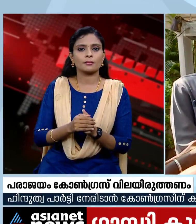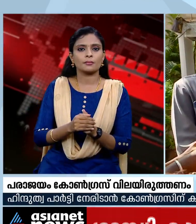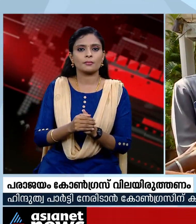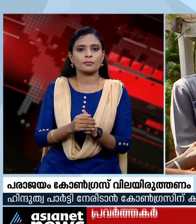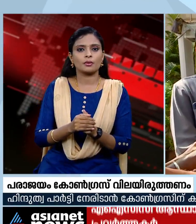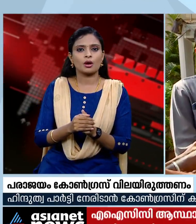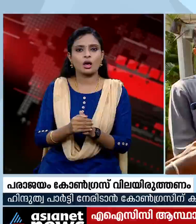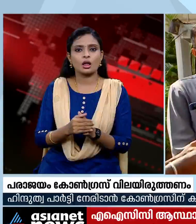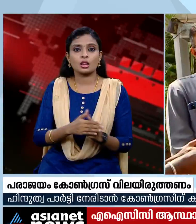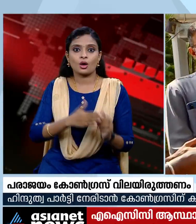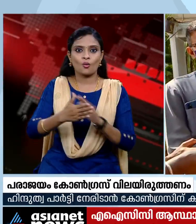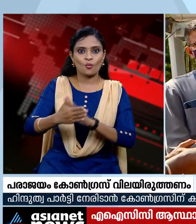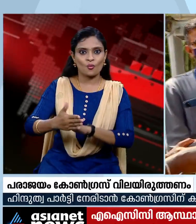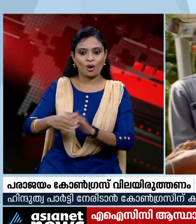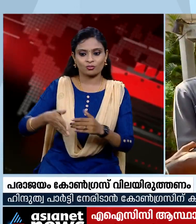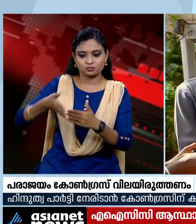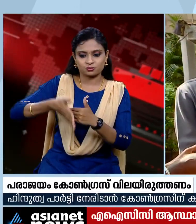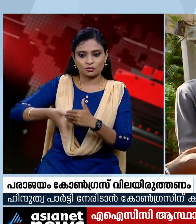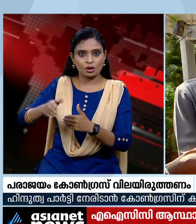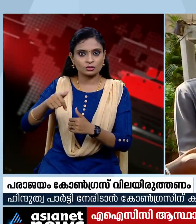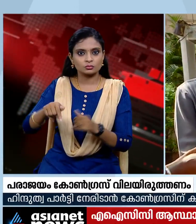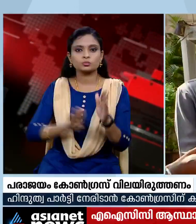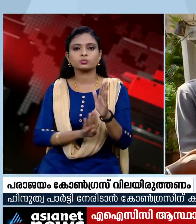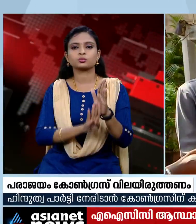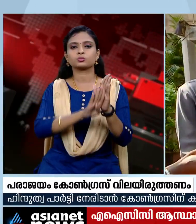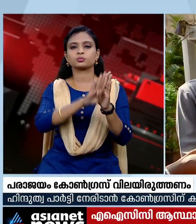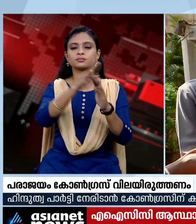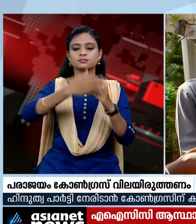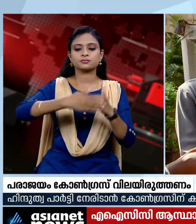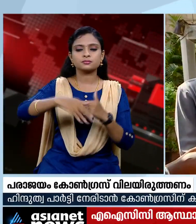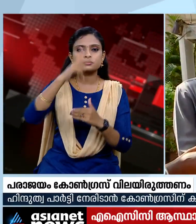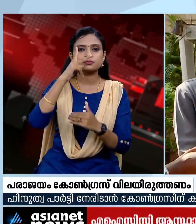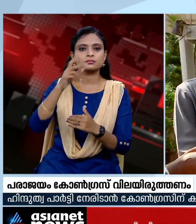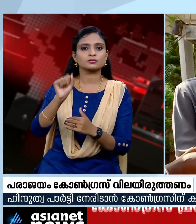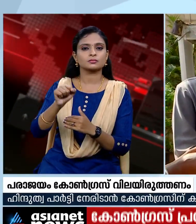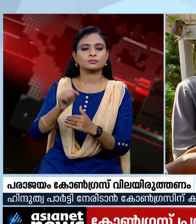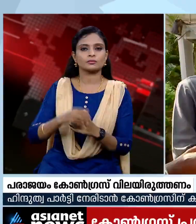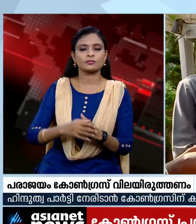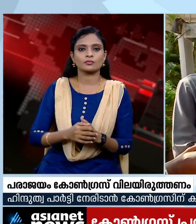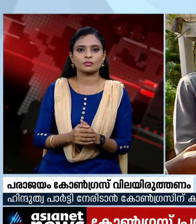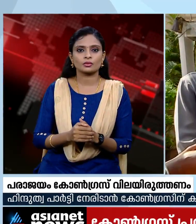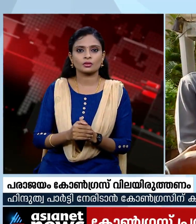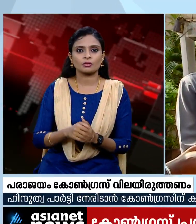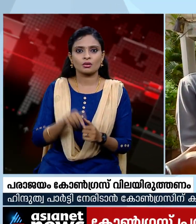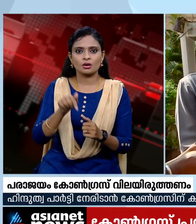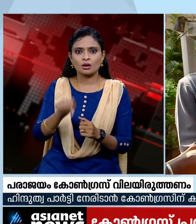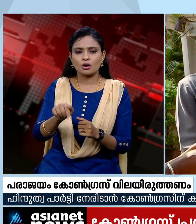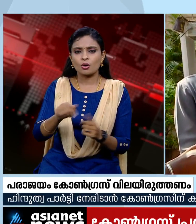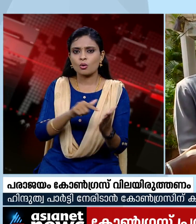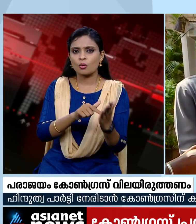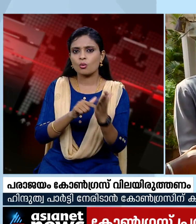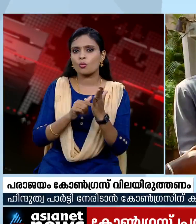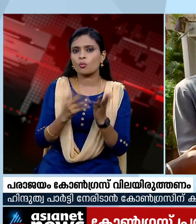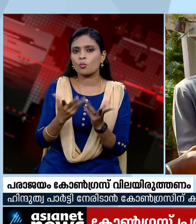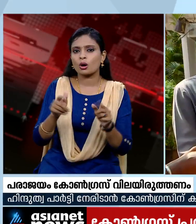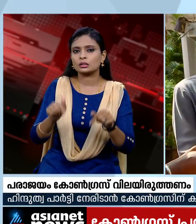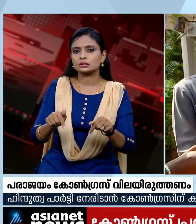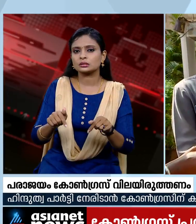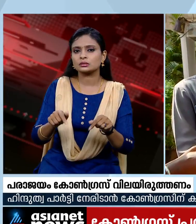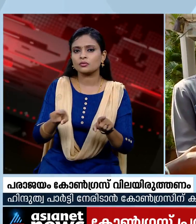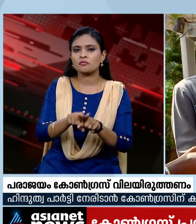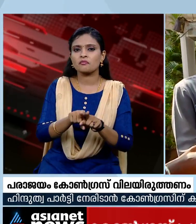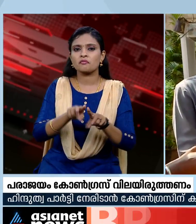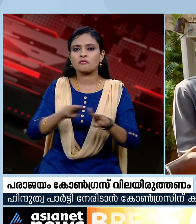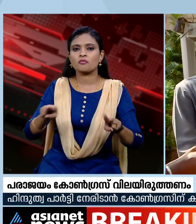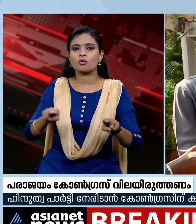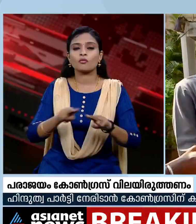right-wing forces in the country. So this is again a sign that all the secular democratic